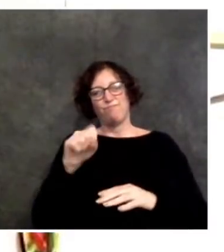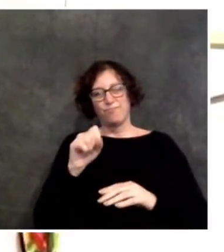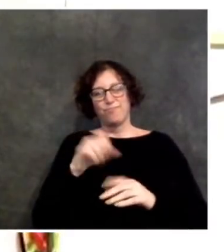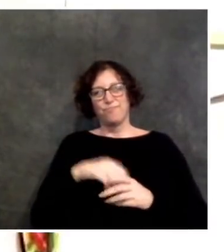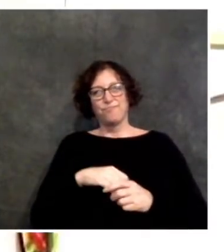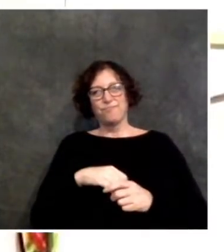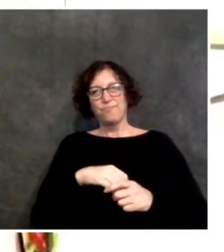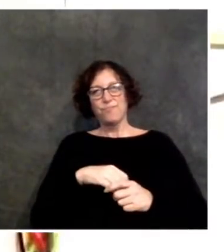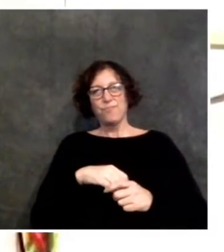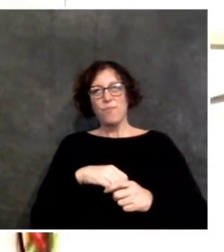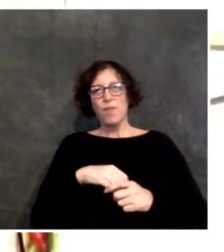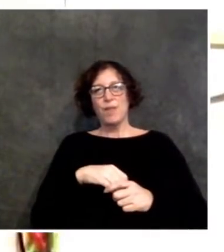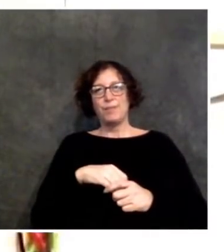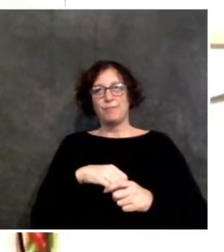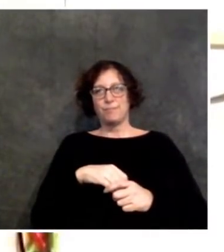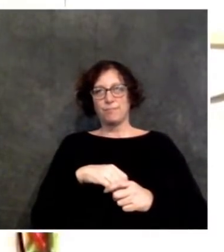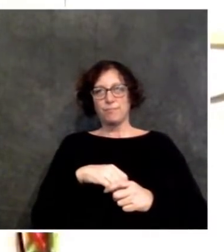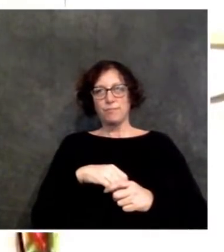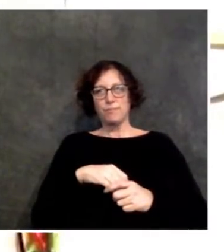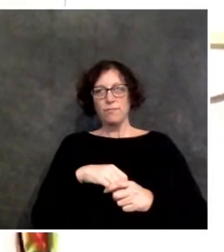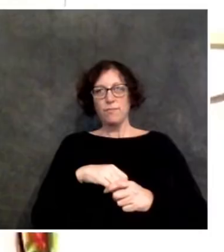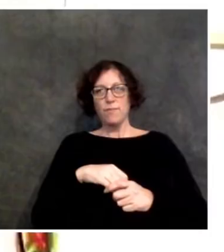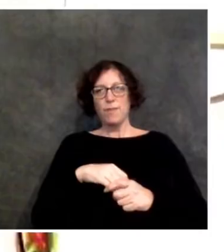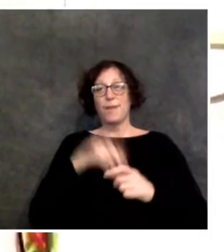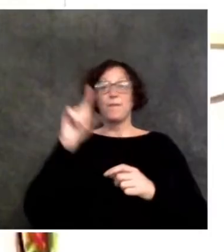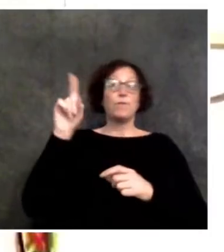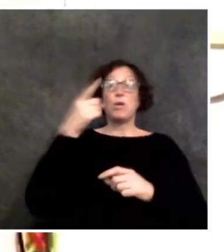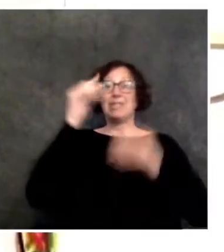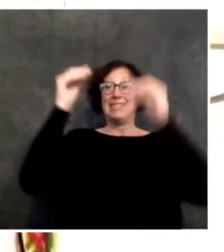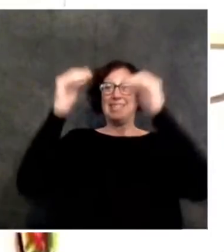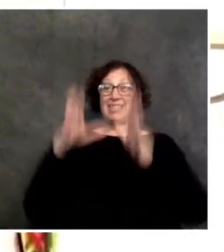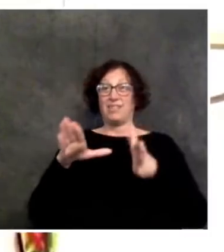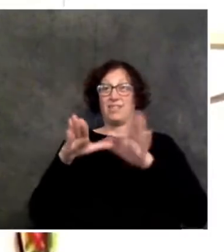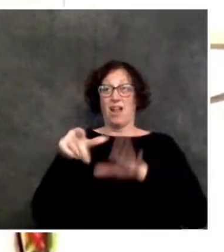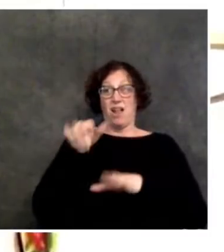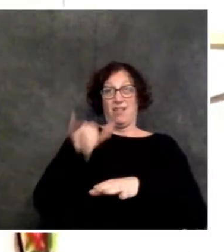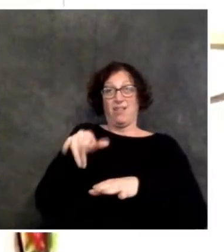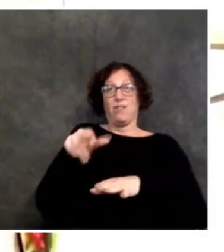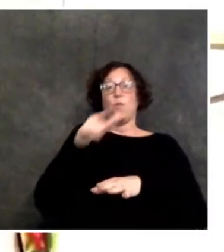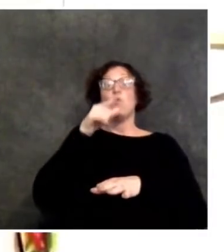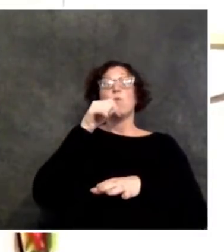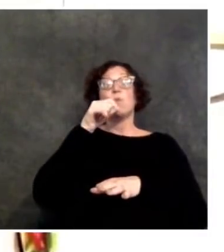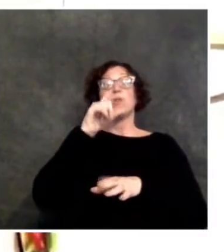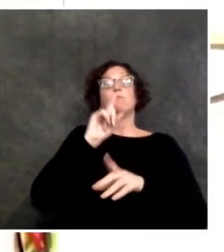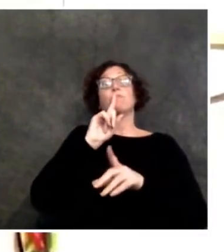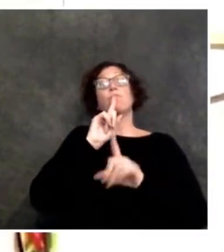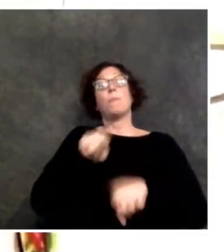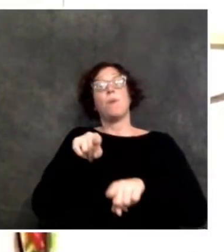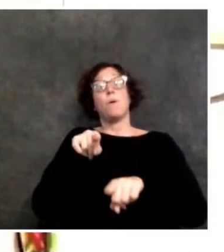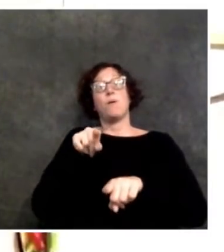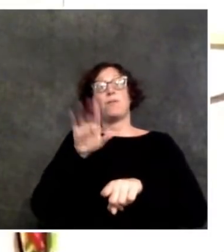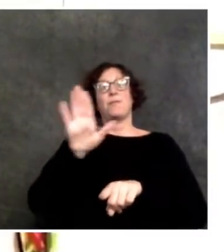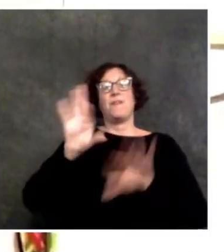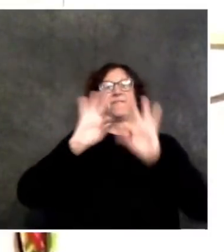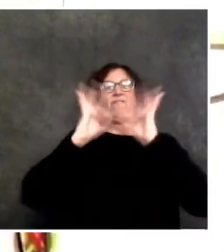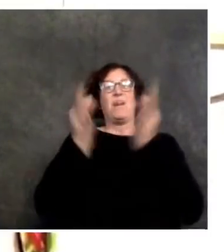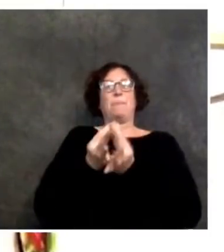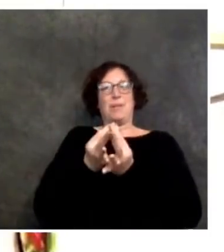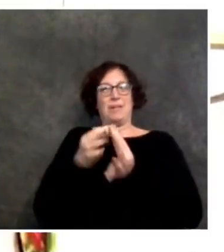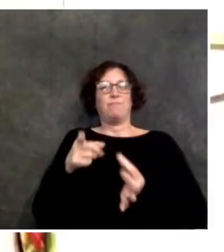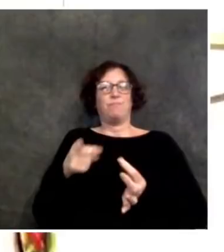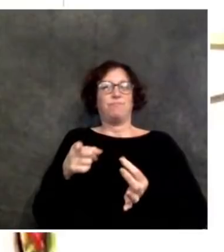being linked to COVID-19. We are working on a protocol to capture these kinds of